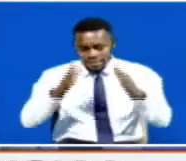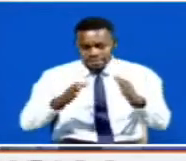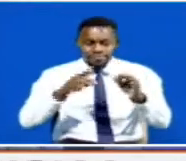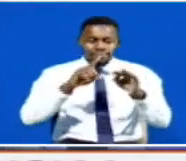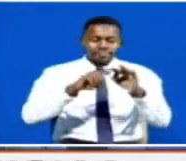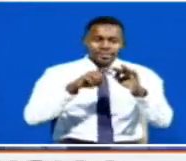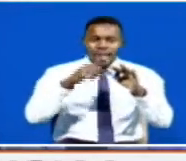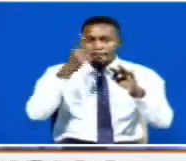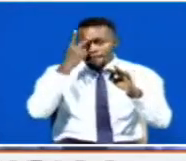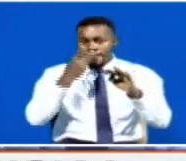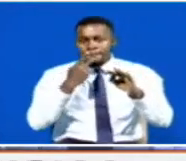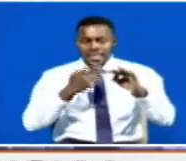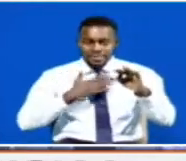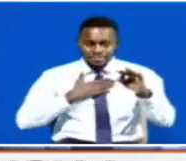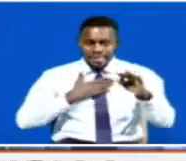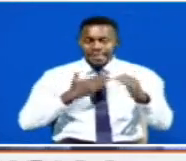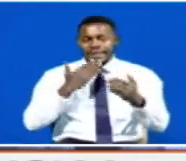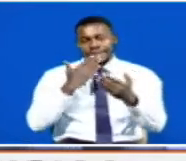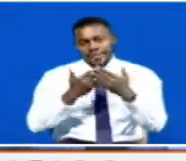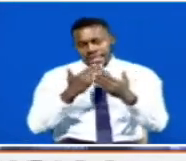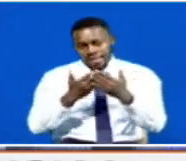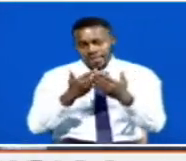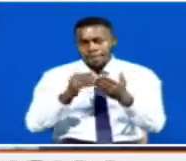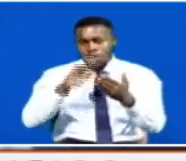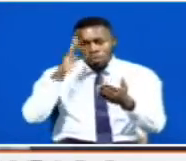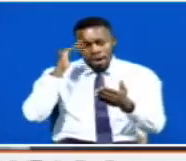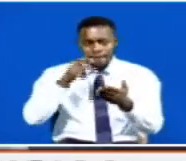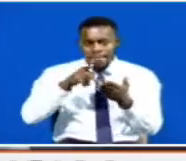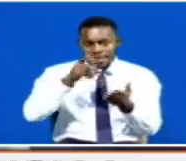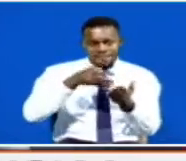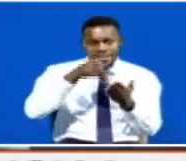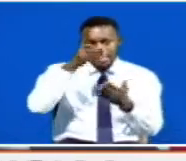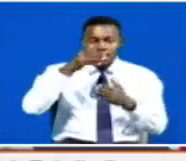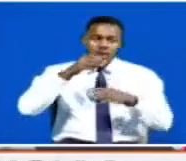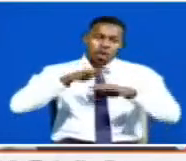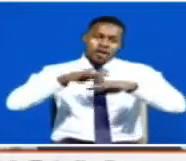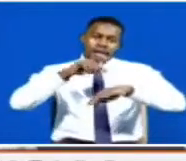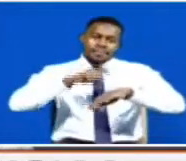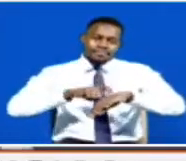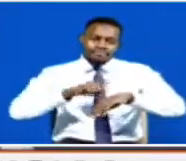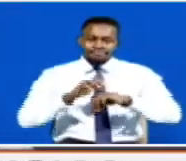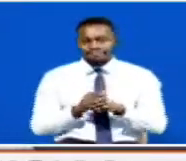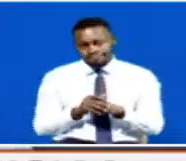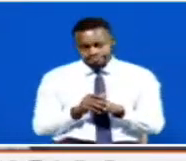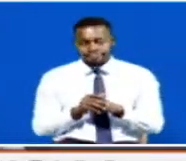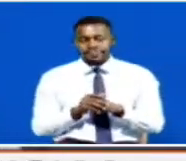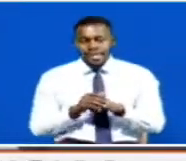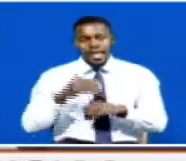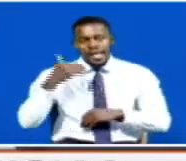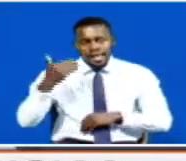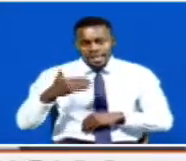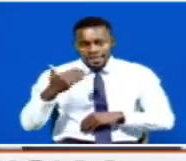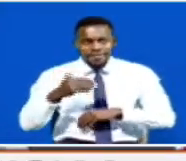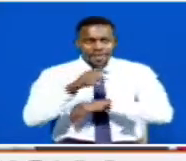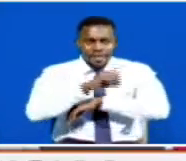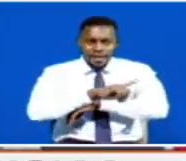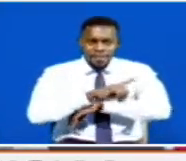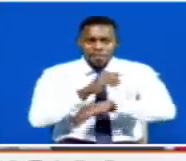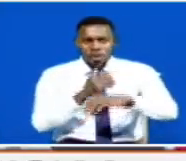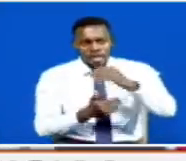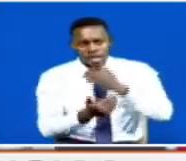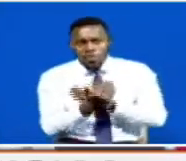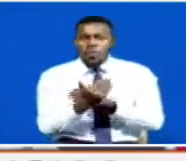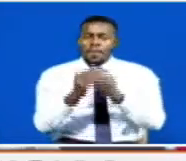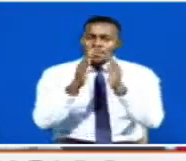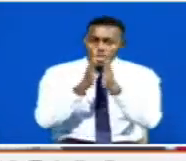my parents, they were always there for me, always paying the school fees. We had a really strong support system. Every morning we'd have devotion and they'd